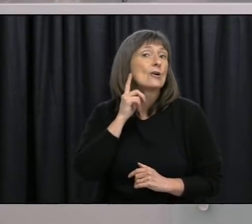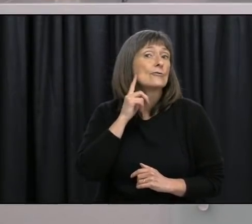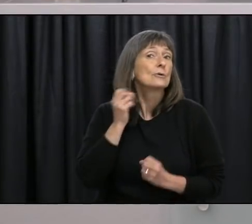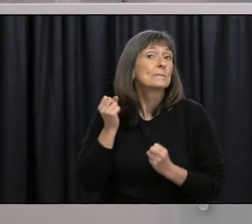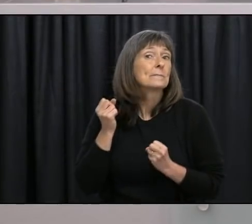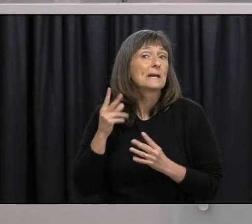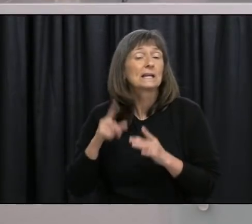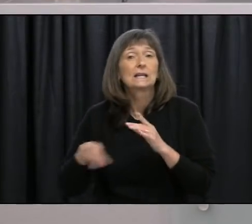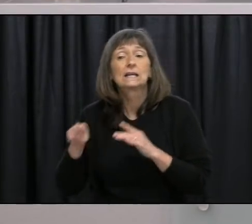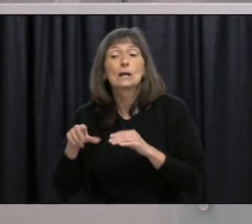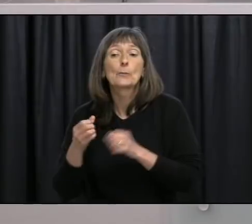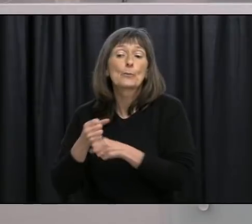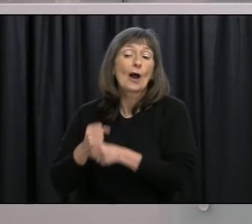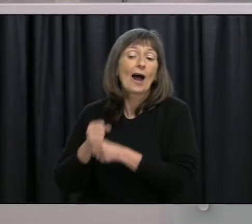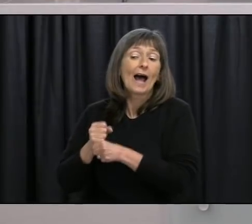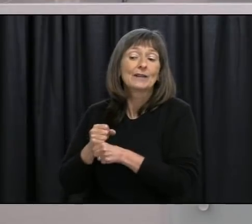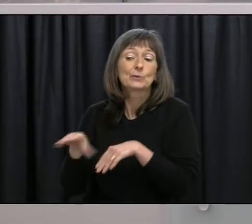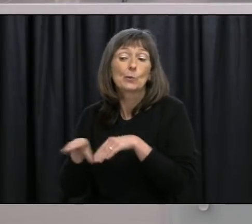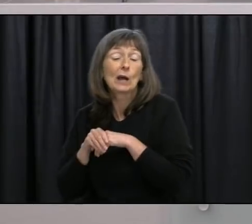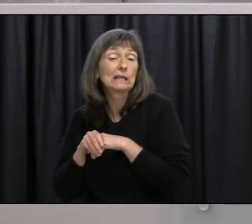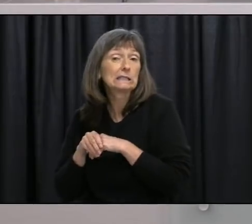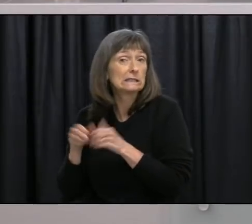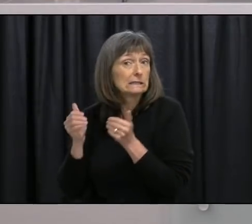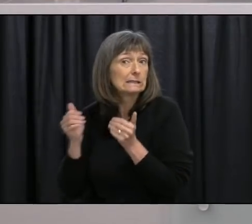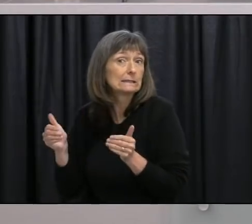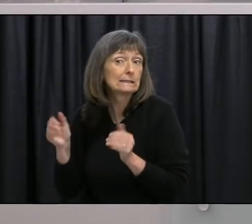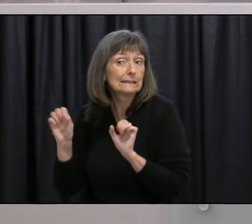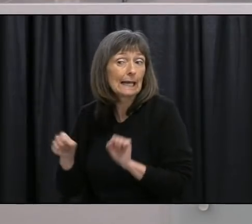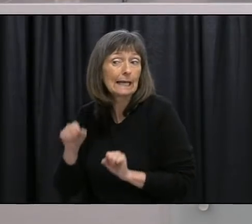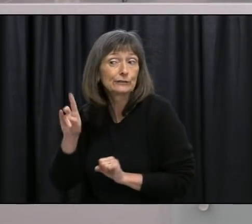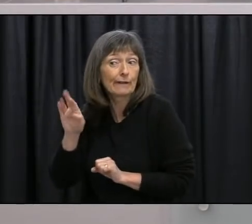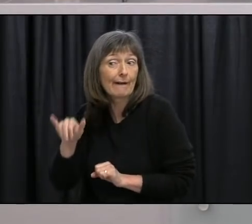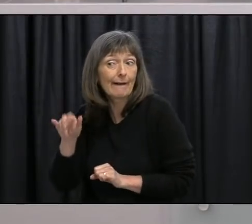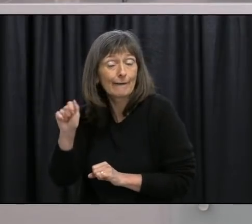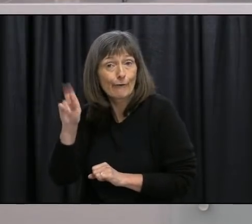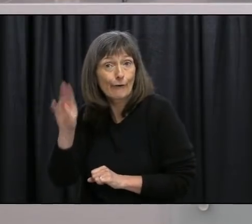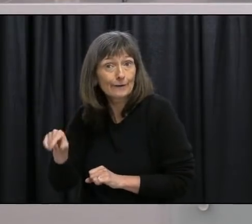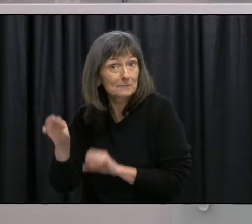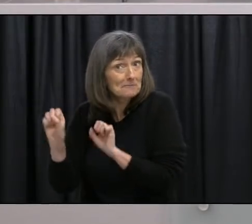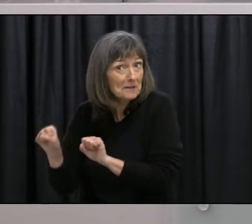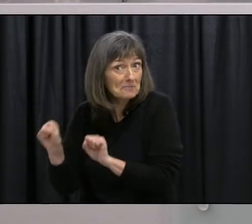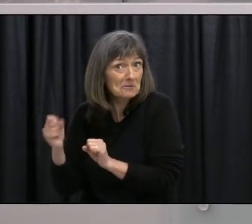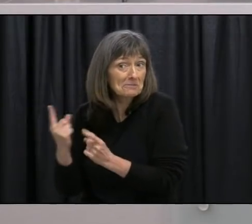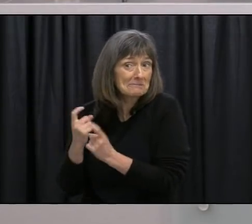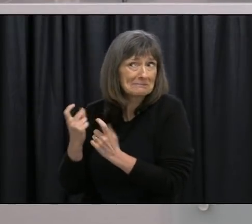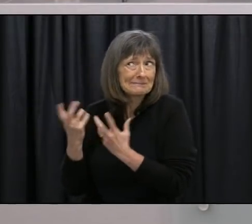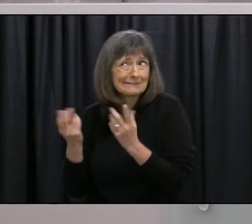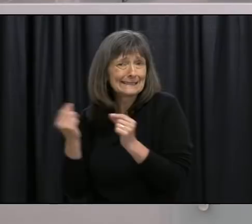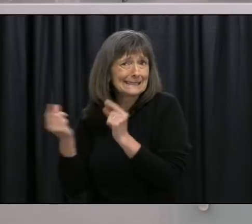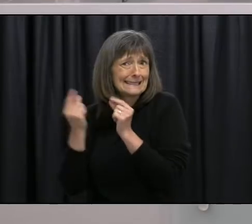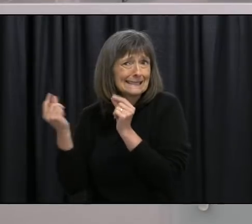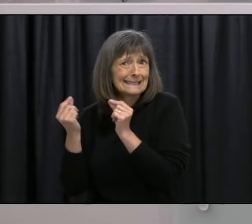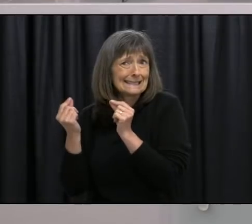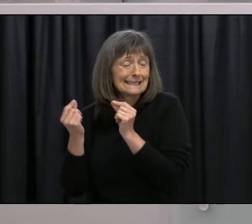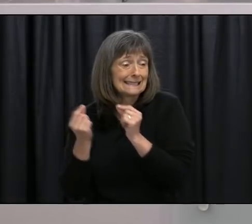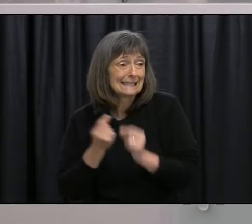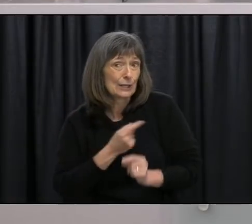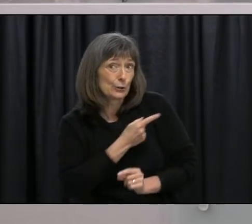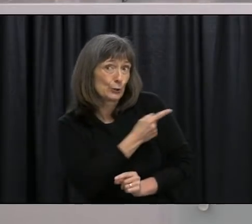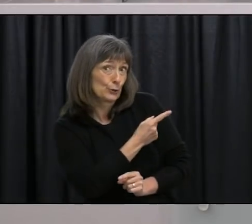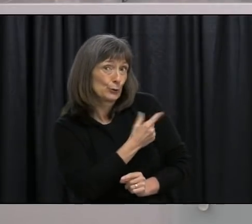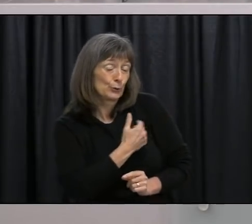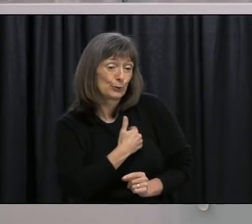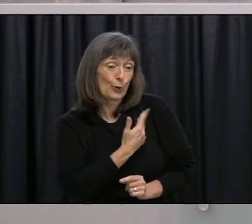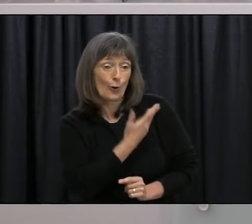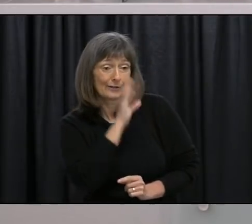wedding industry wondering, can a wedding go ahead in July or August? If you had a kid who was busy preparing